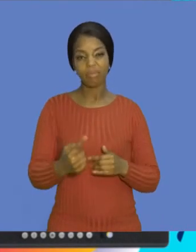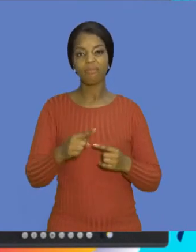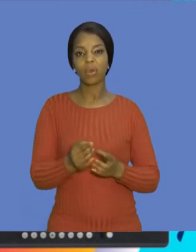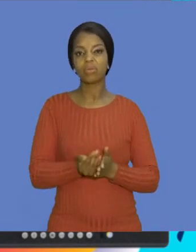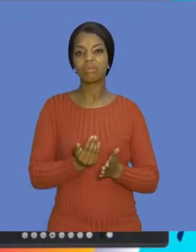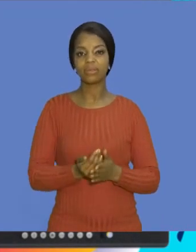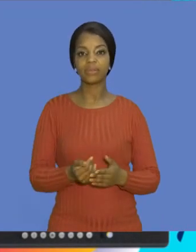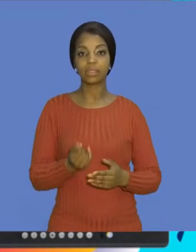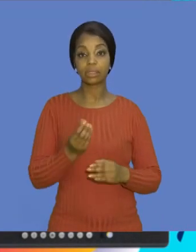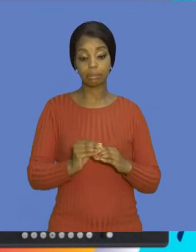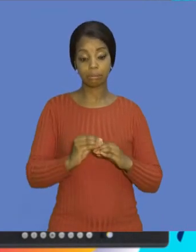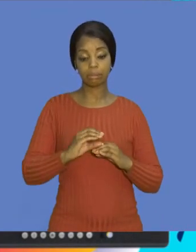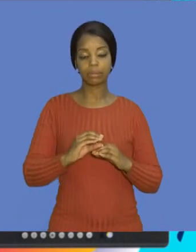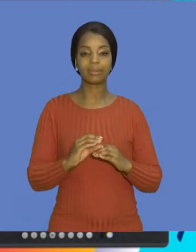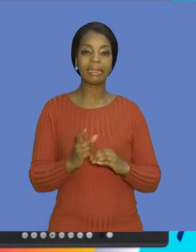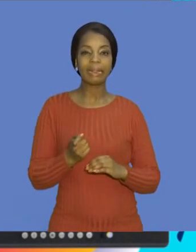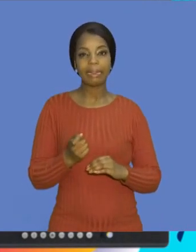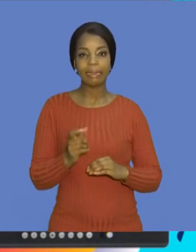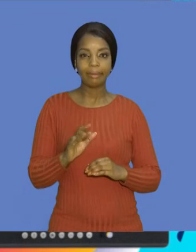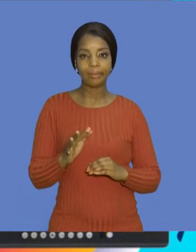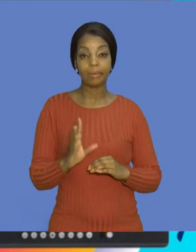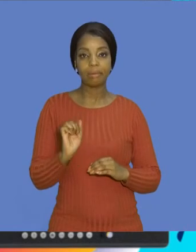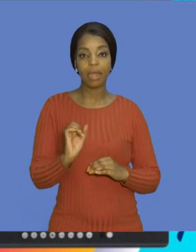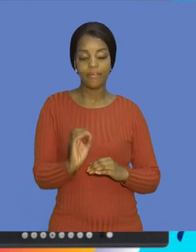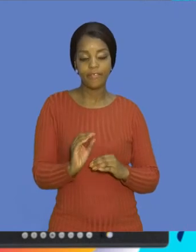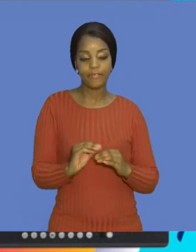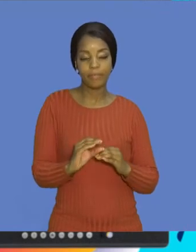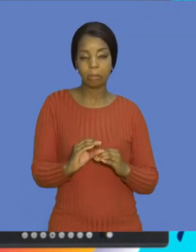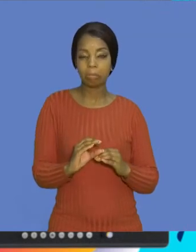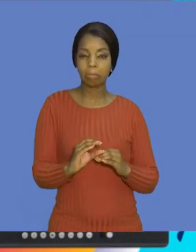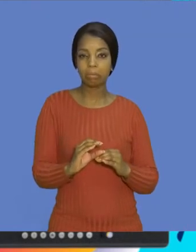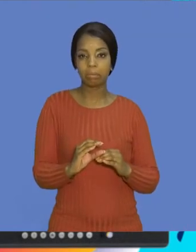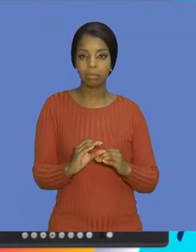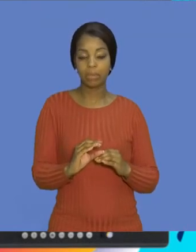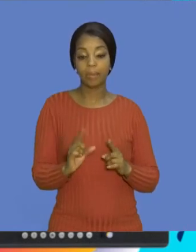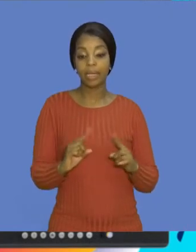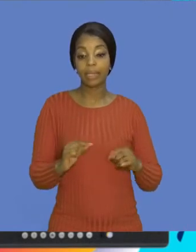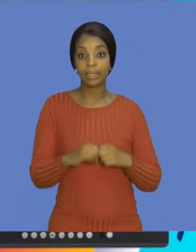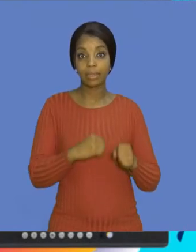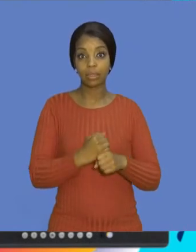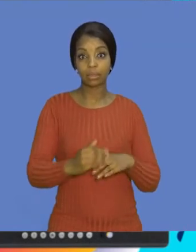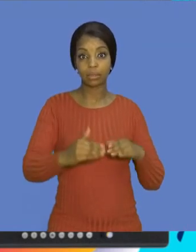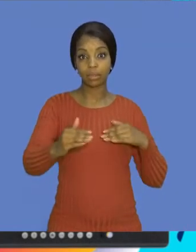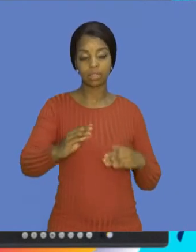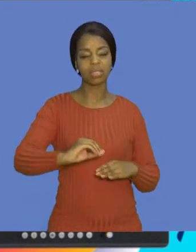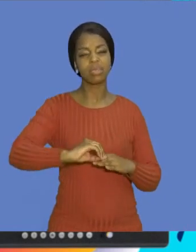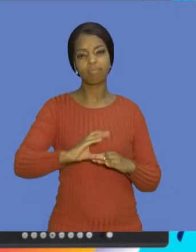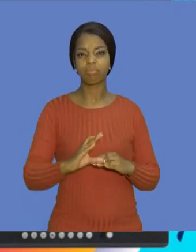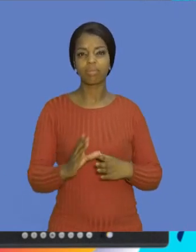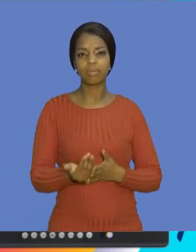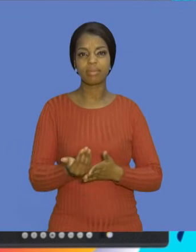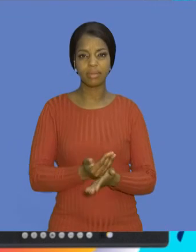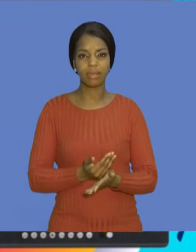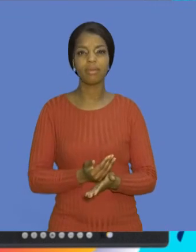but not really that much more. Whereas if it's a longer period, it will even double up. Remember when you spoke about compound interest, we